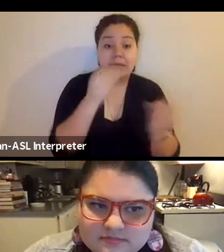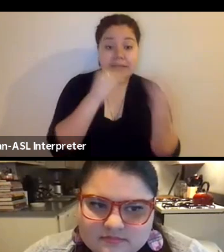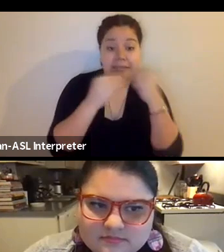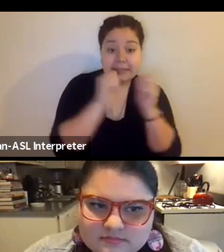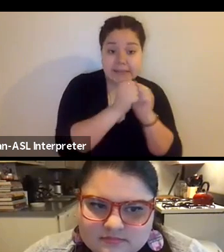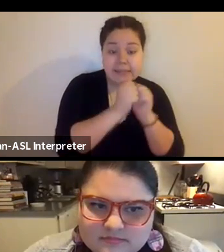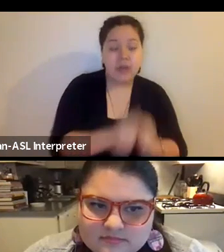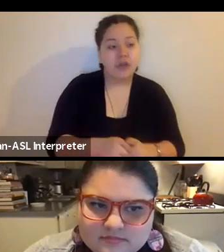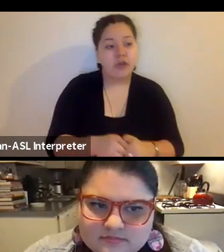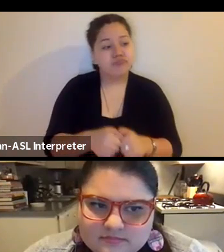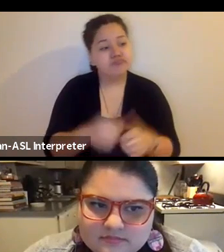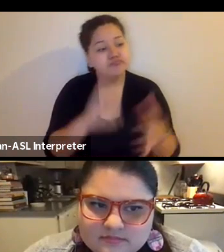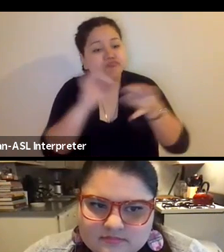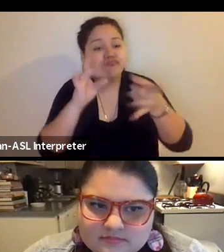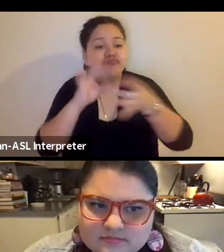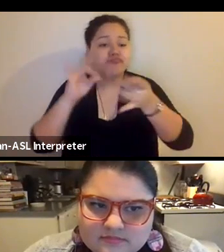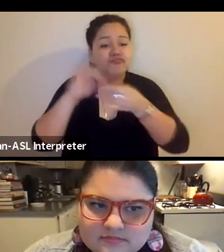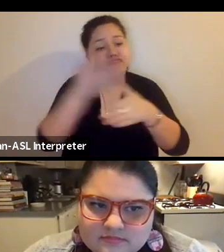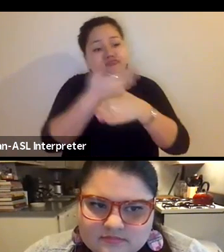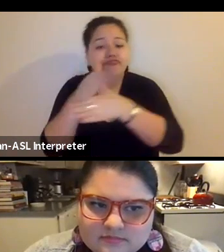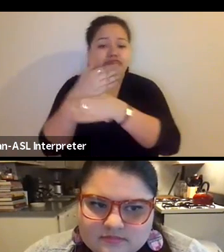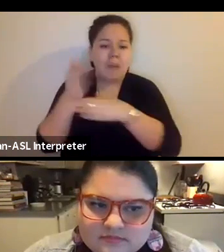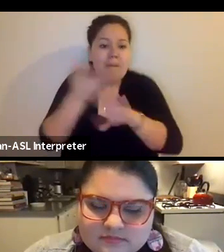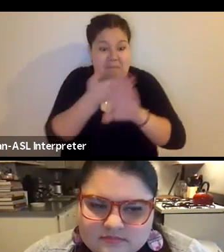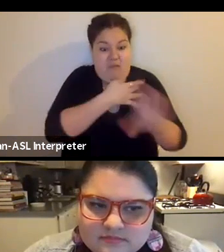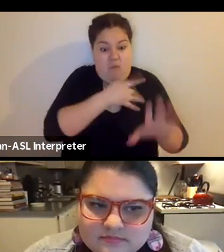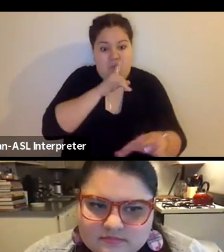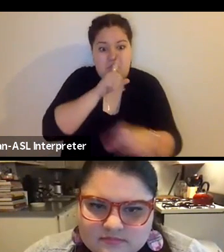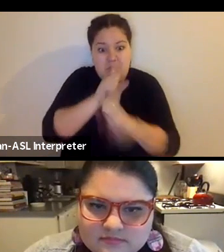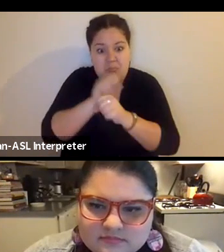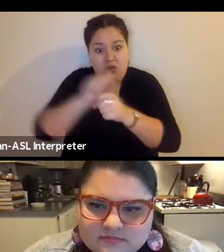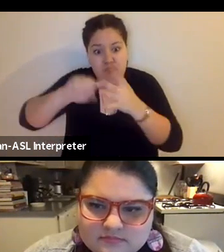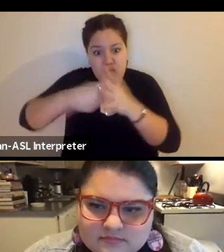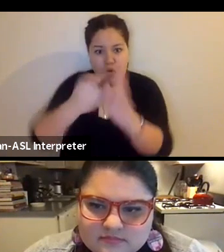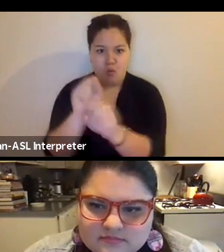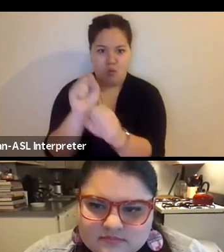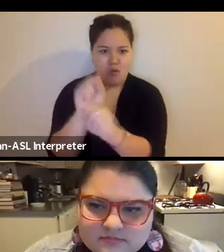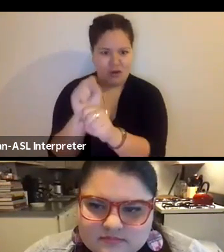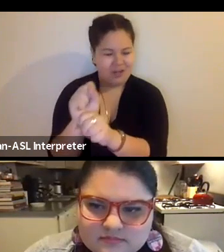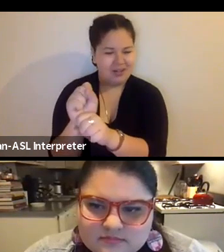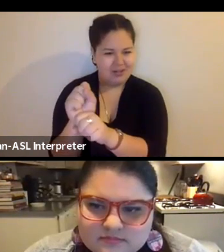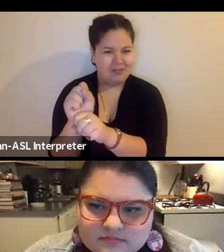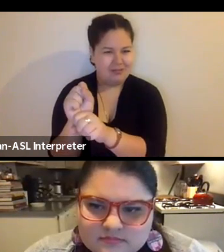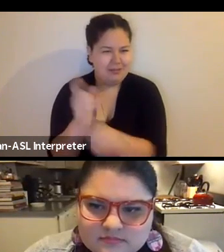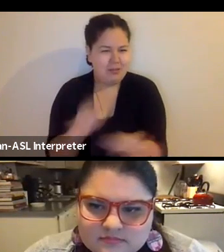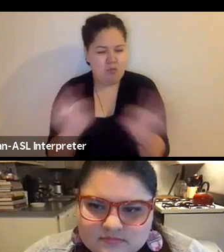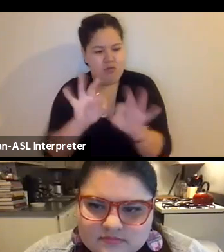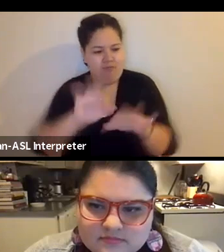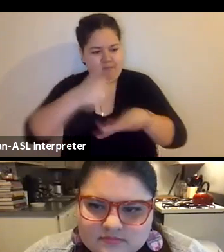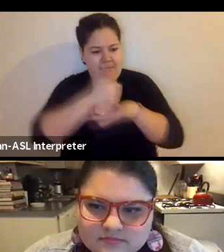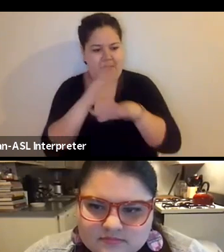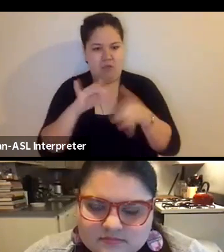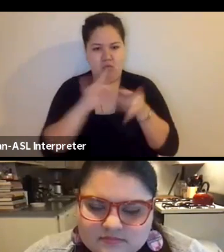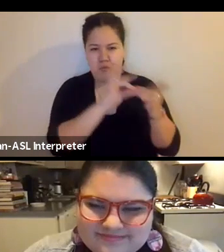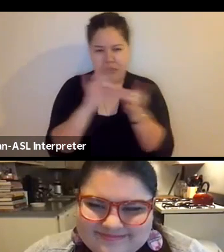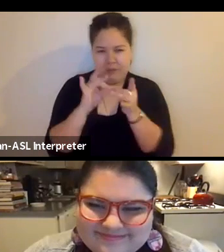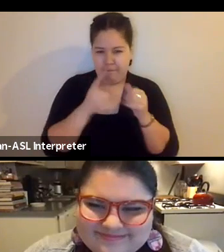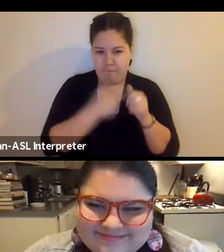and all of that being requisite before we can actually get to the task at hand, as it were. And